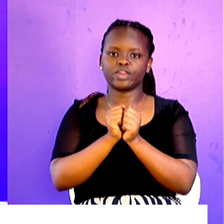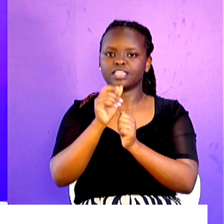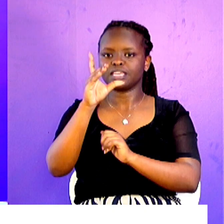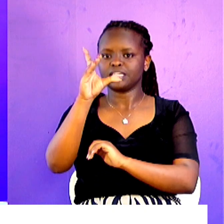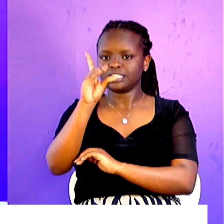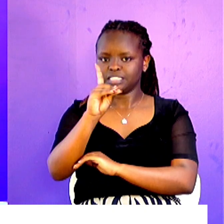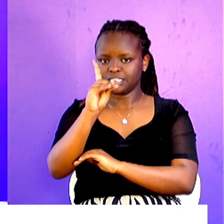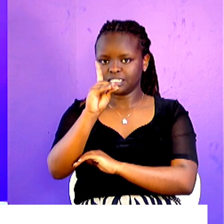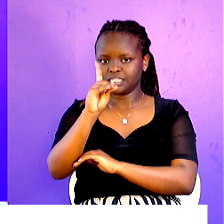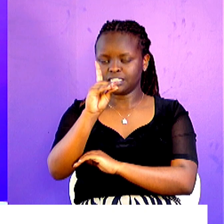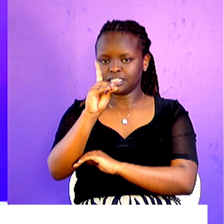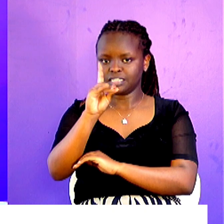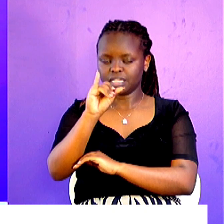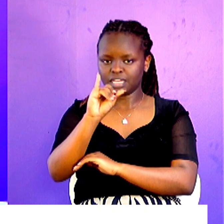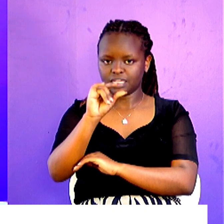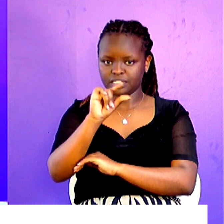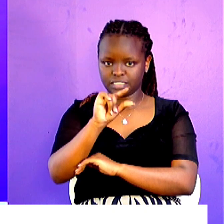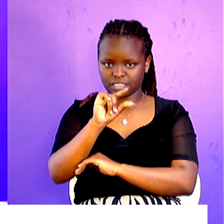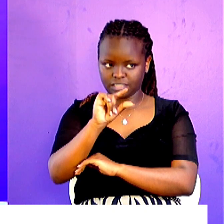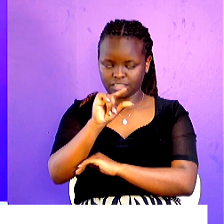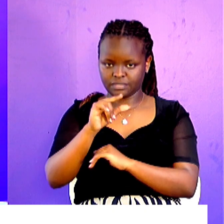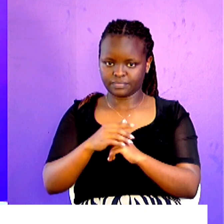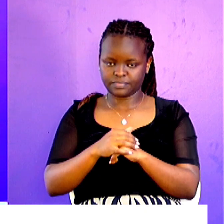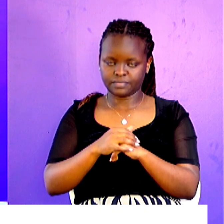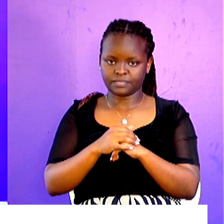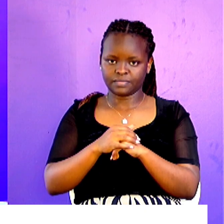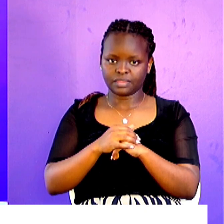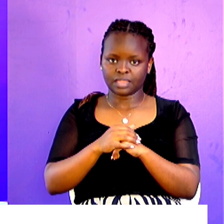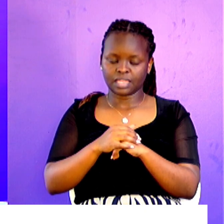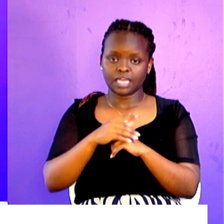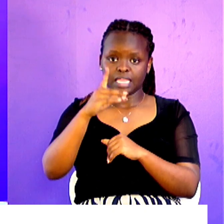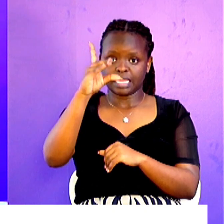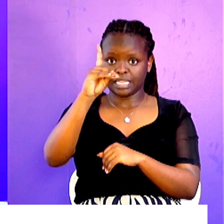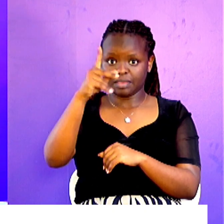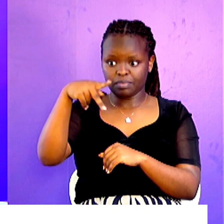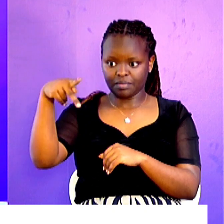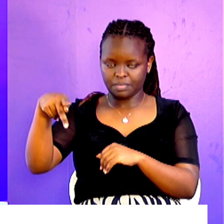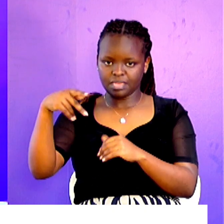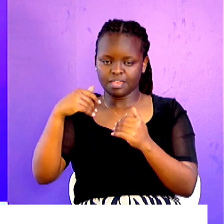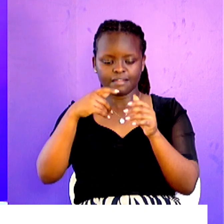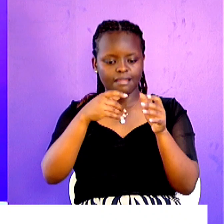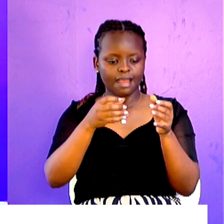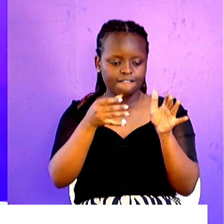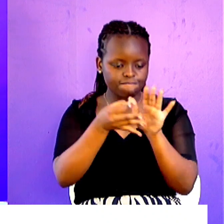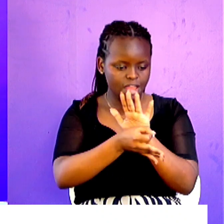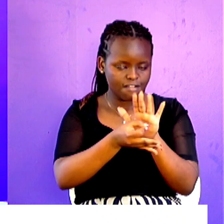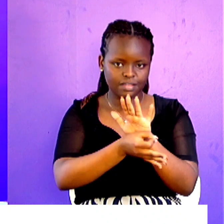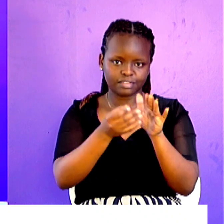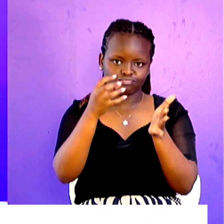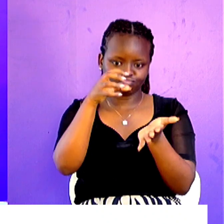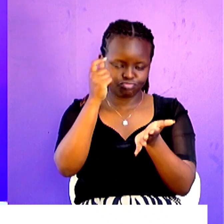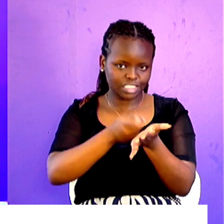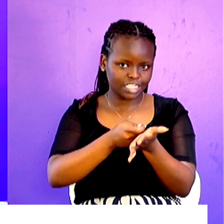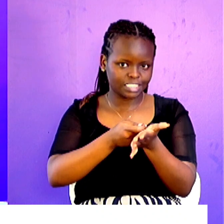Public Prosecution. Lagat contends the DPP to file charges against him will be an